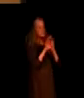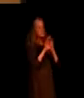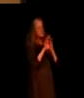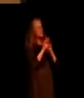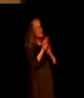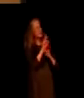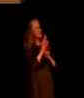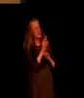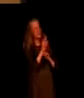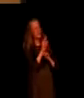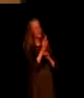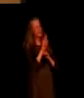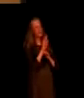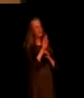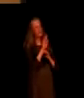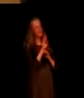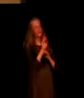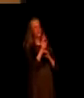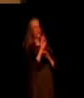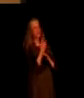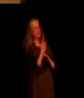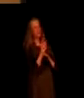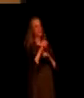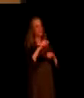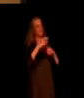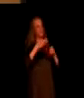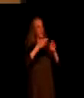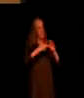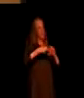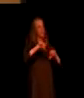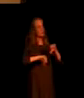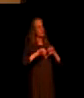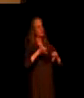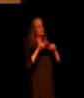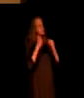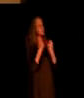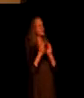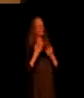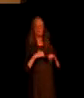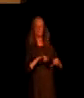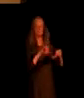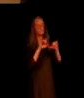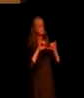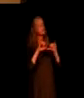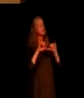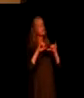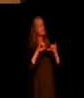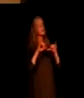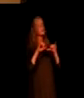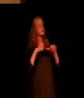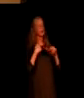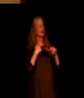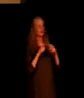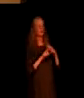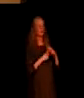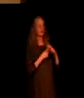spectrometer. And I'm on the science team for MODIS to this day. And so this started in